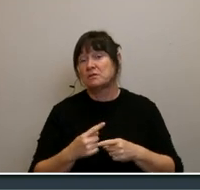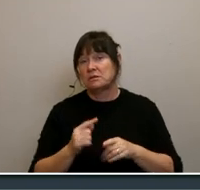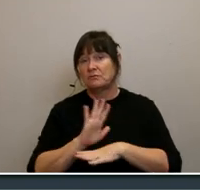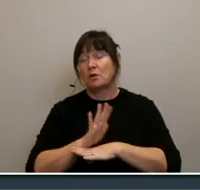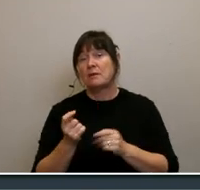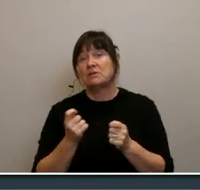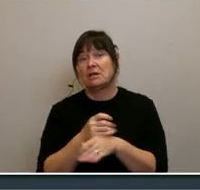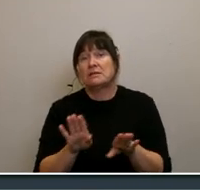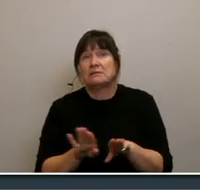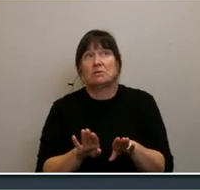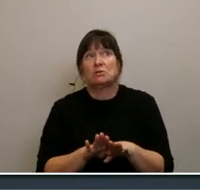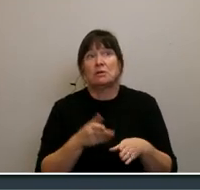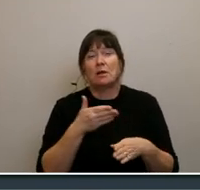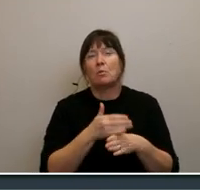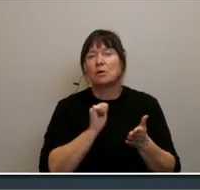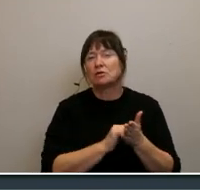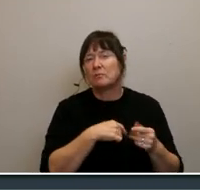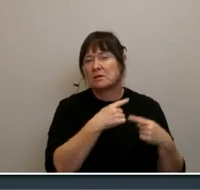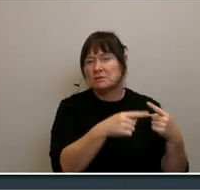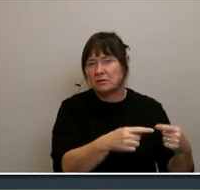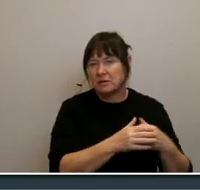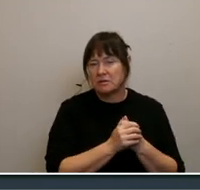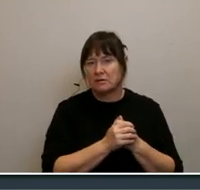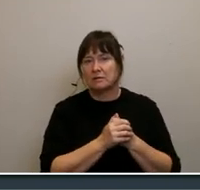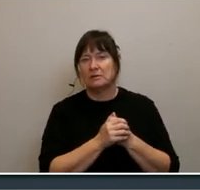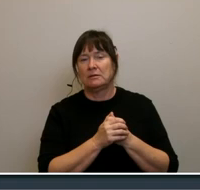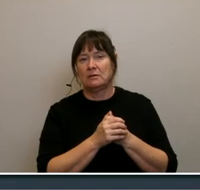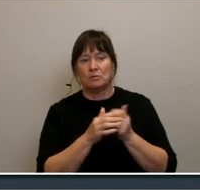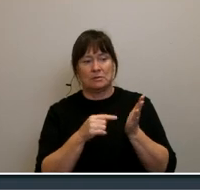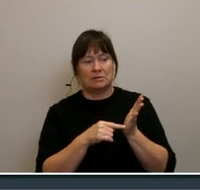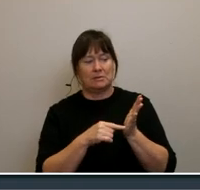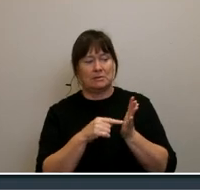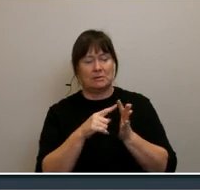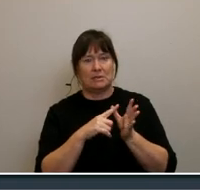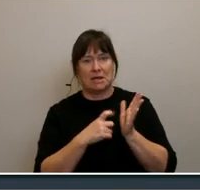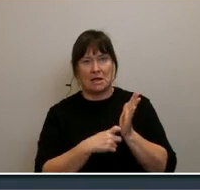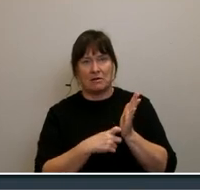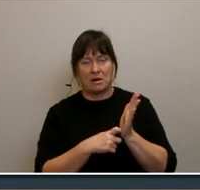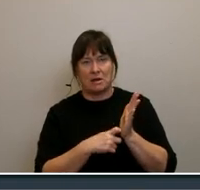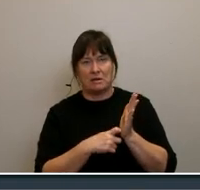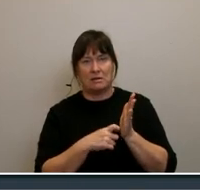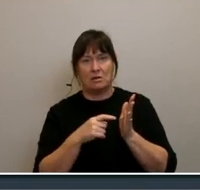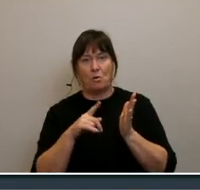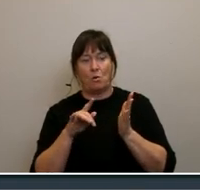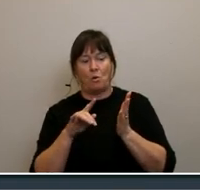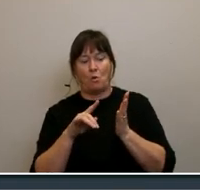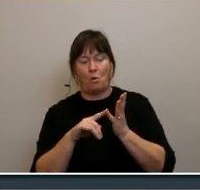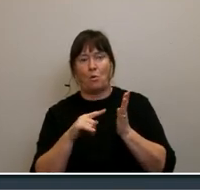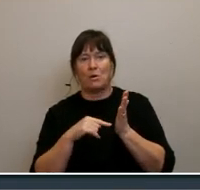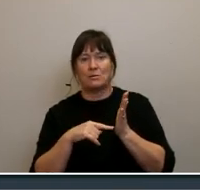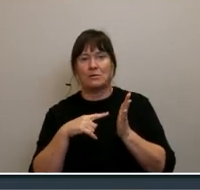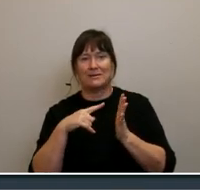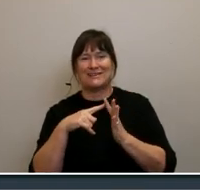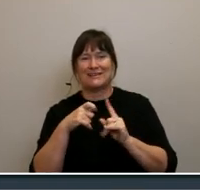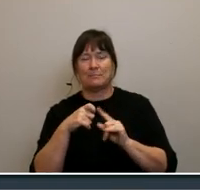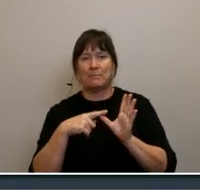that is similar to a workshop series called Te Ara or Te Whaki, Community Resilience Indicators. This workshop